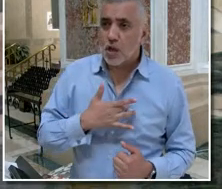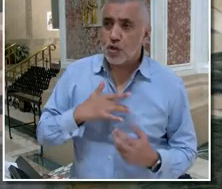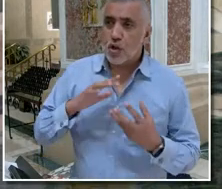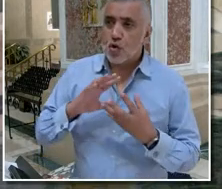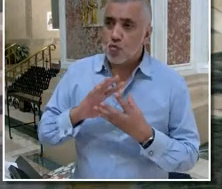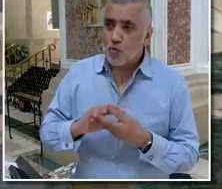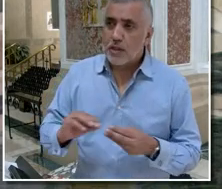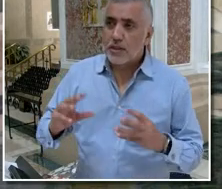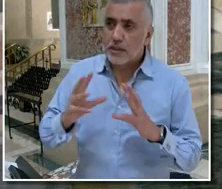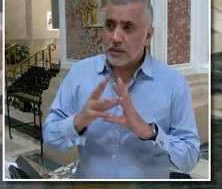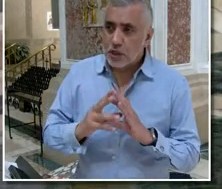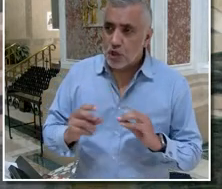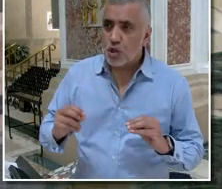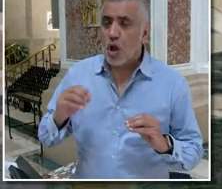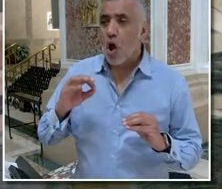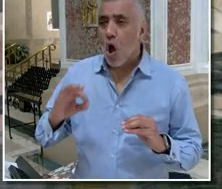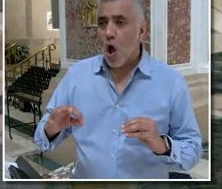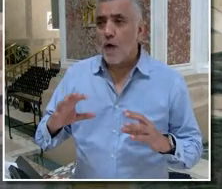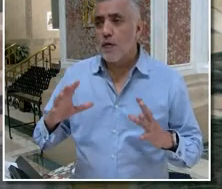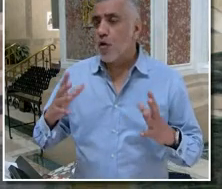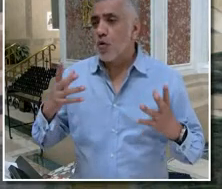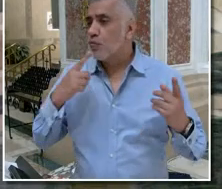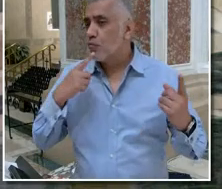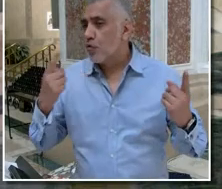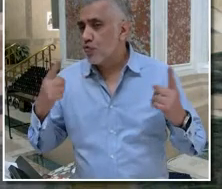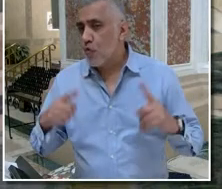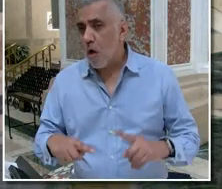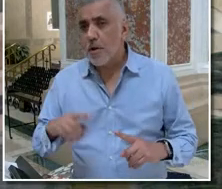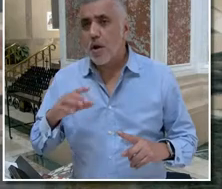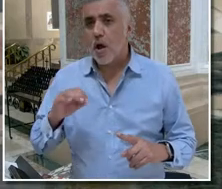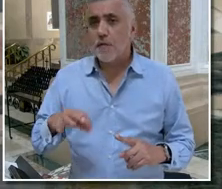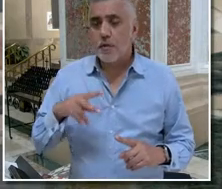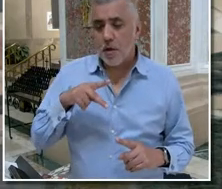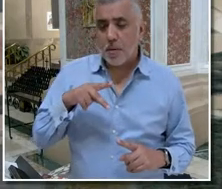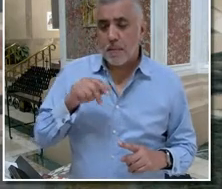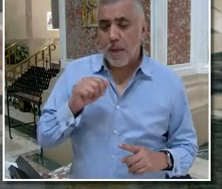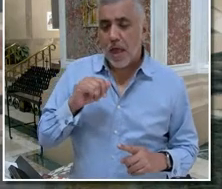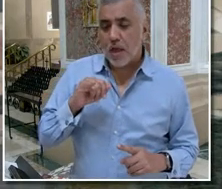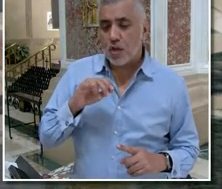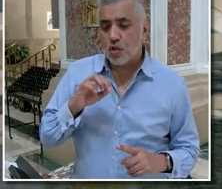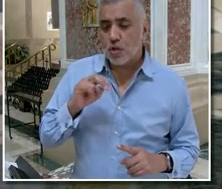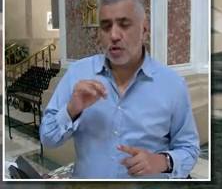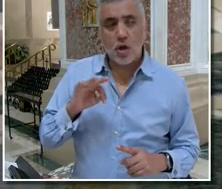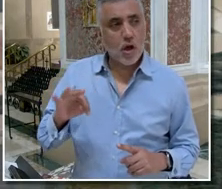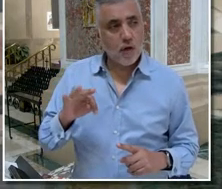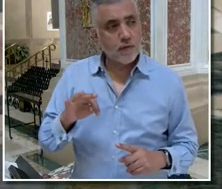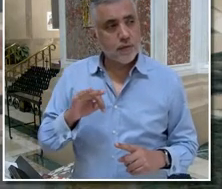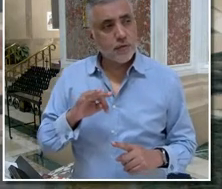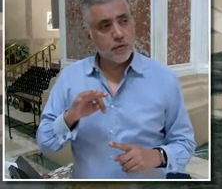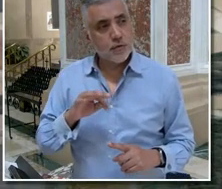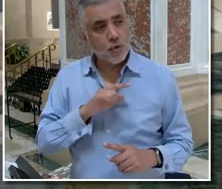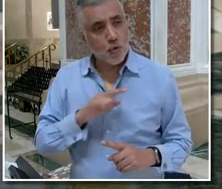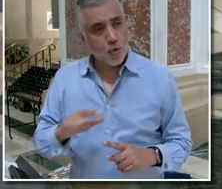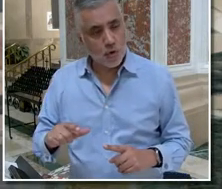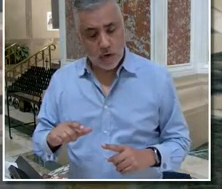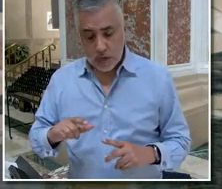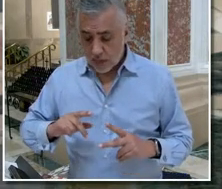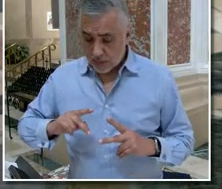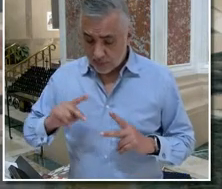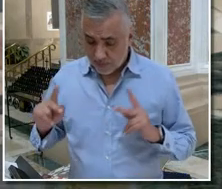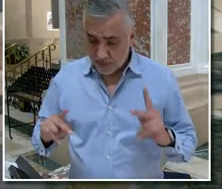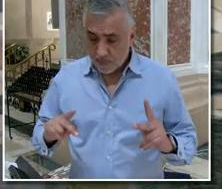rendition of the drama of the Passion of the Lord. The people are